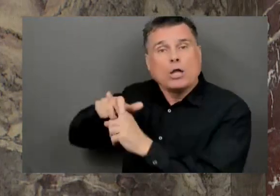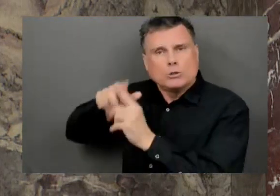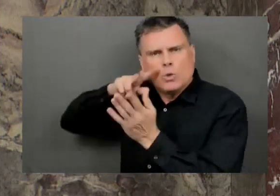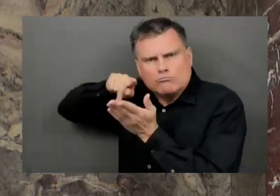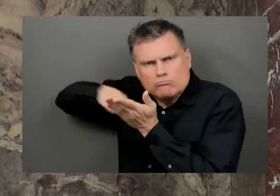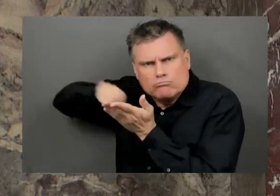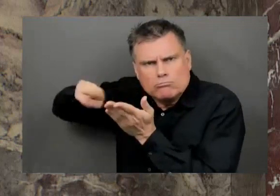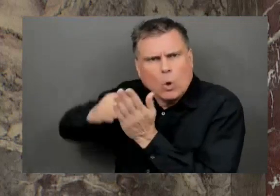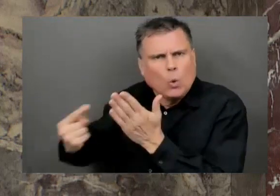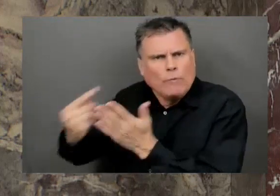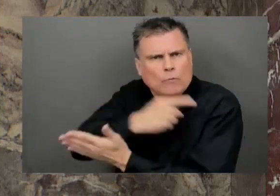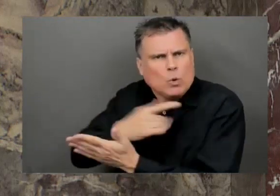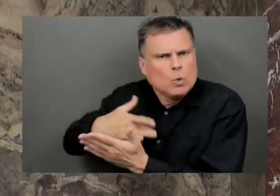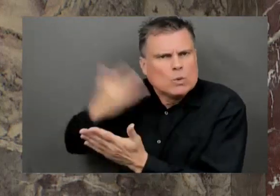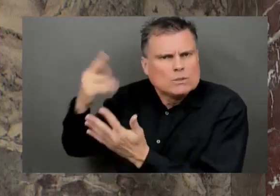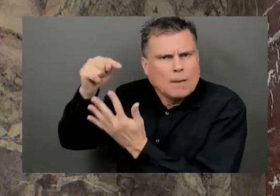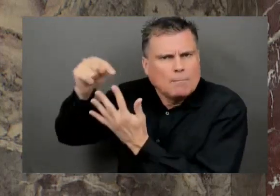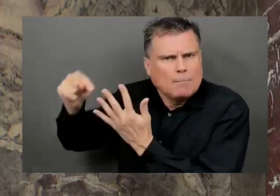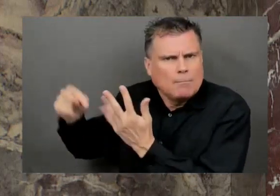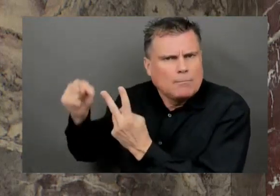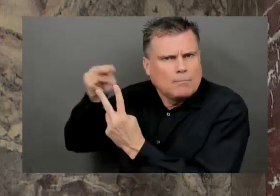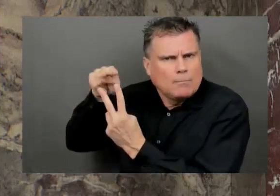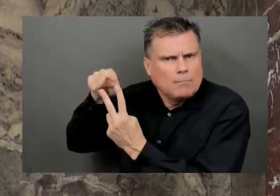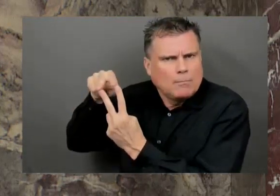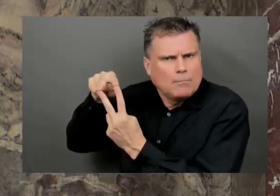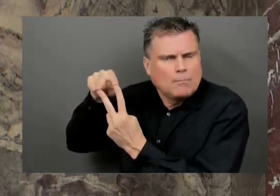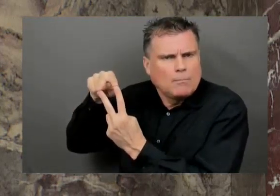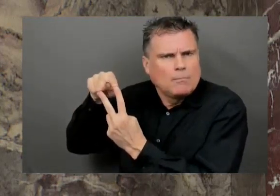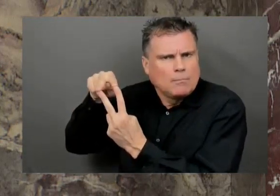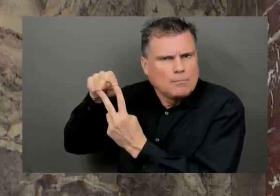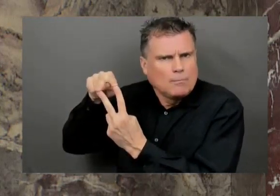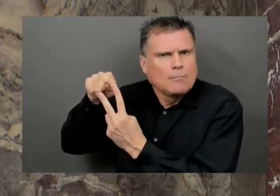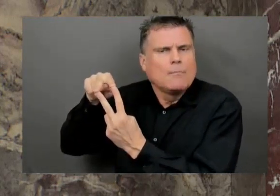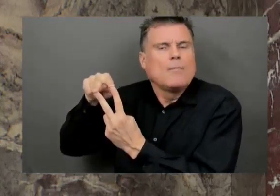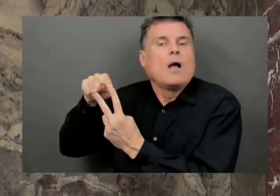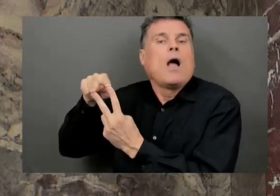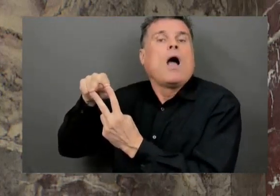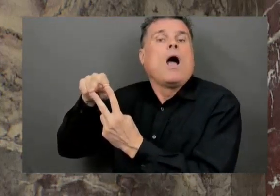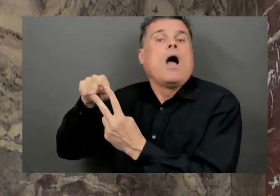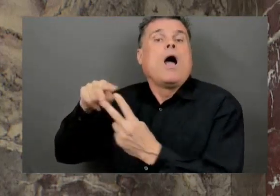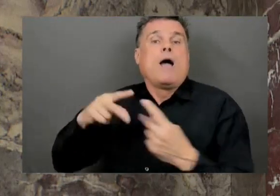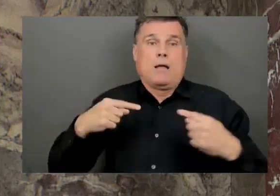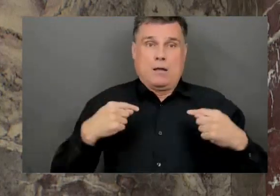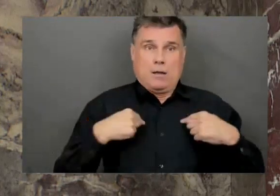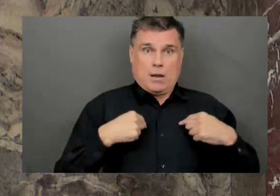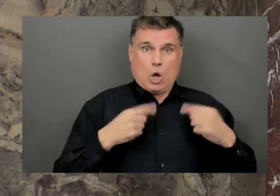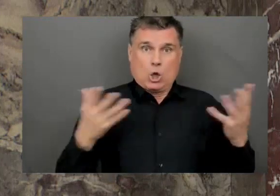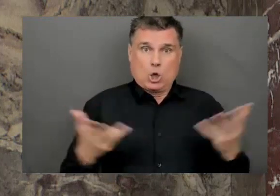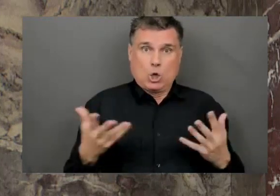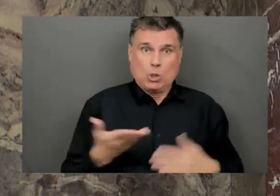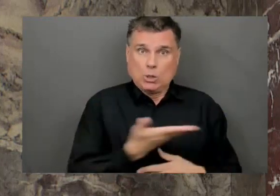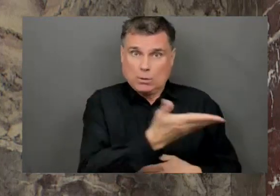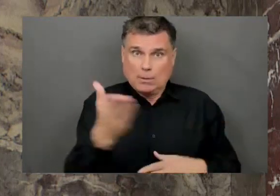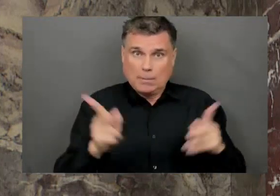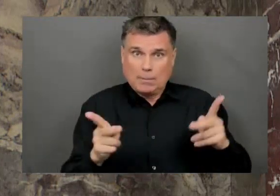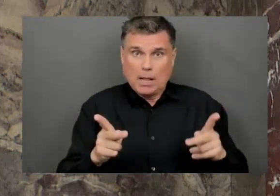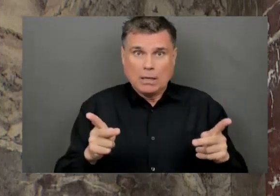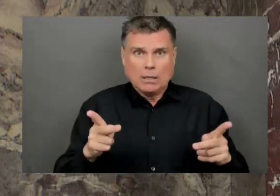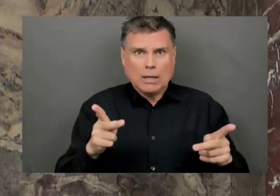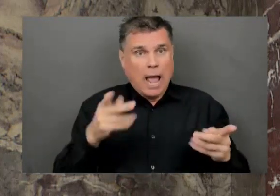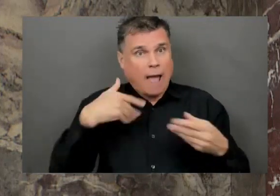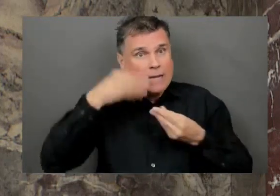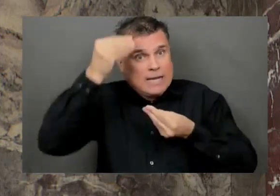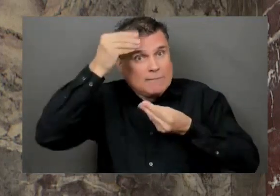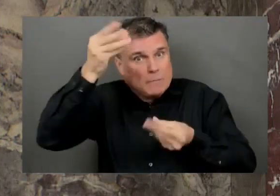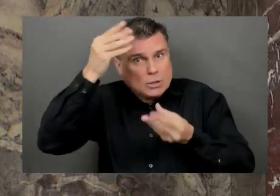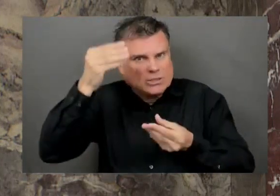review. So, Mr. Speaker, I encourage anyone who has information they want to share with the Auditor General to do so, because we